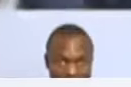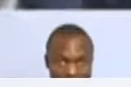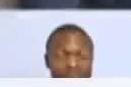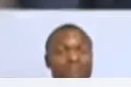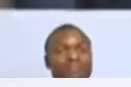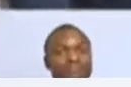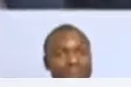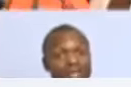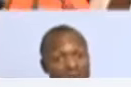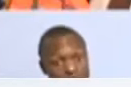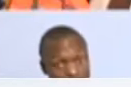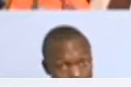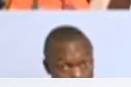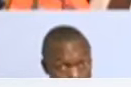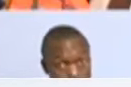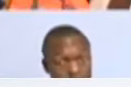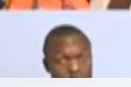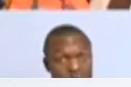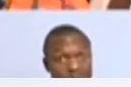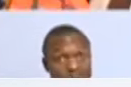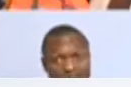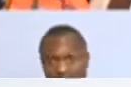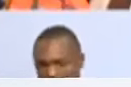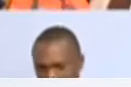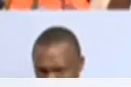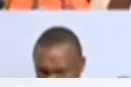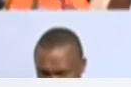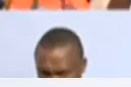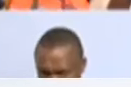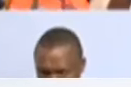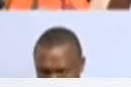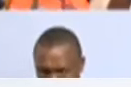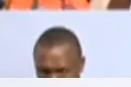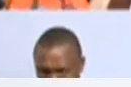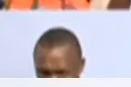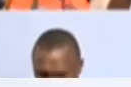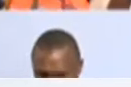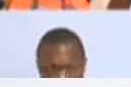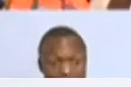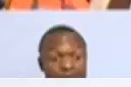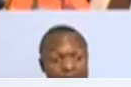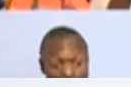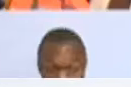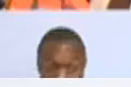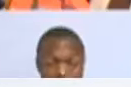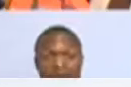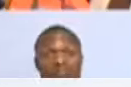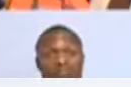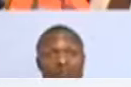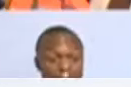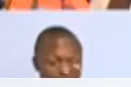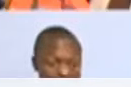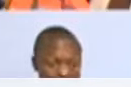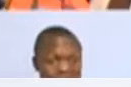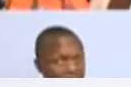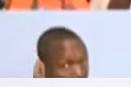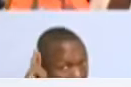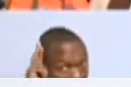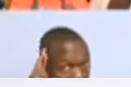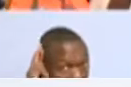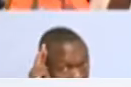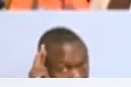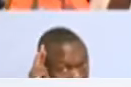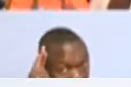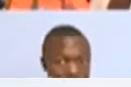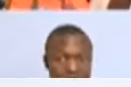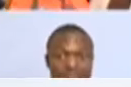And also, another location that has been carefully selected for scientific reasons is Nsama